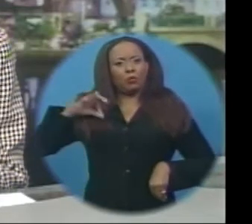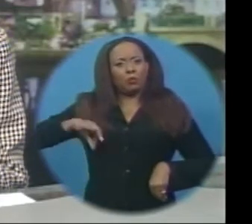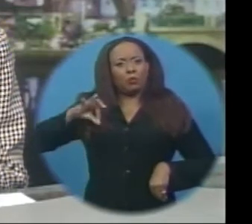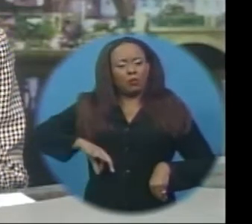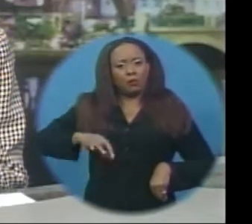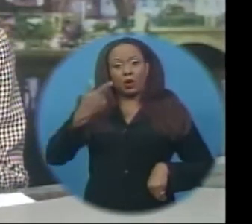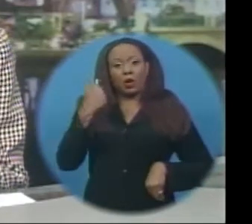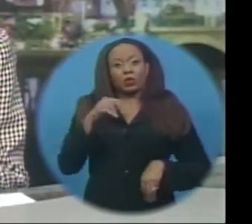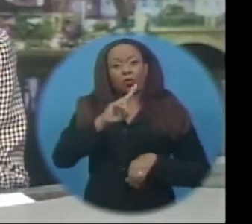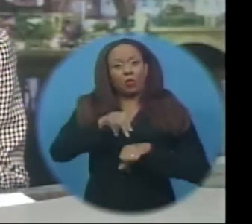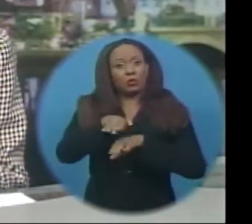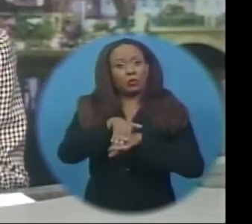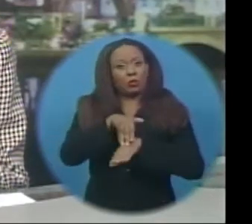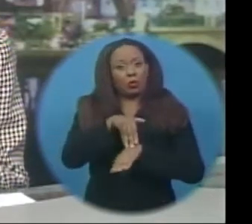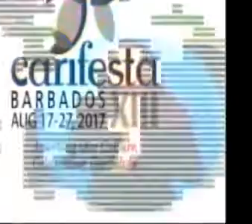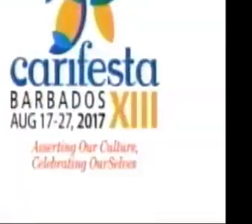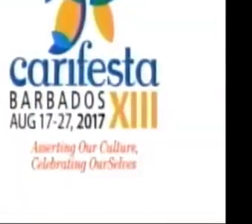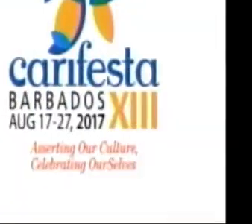slow period.